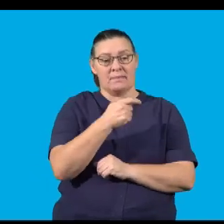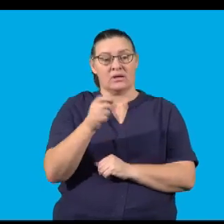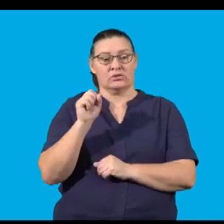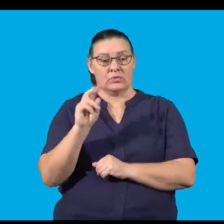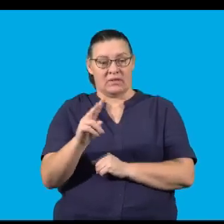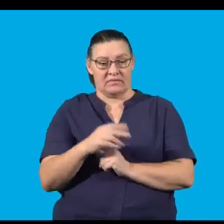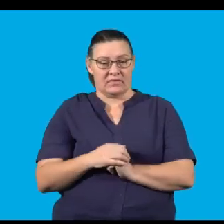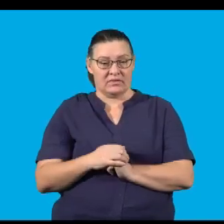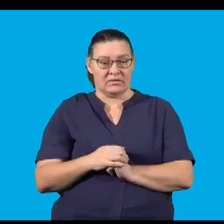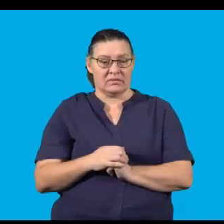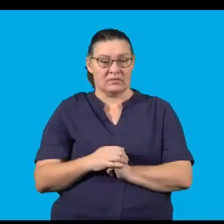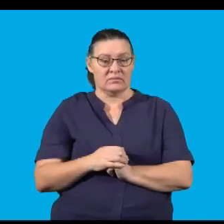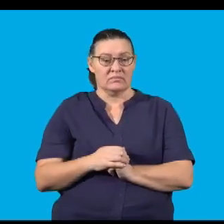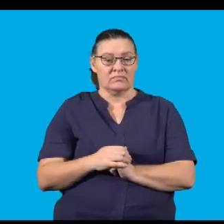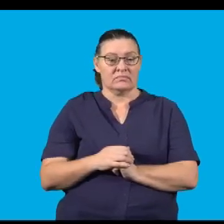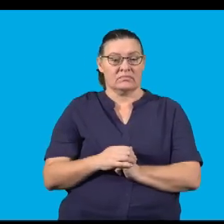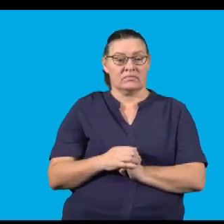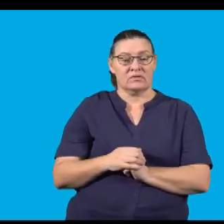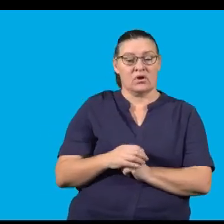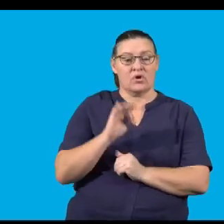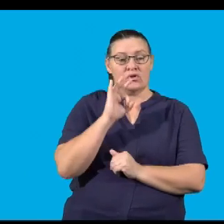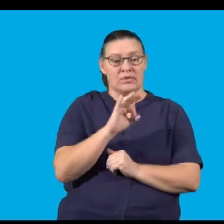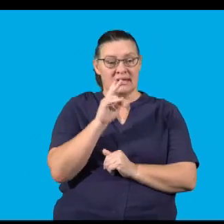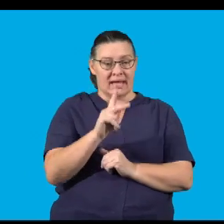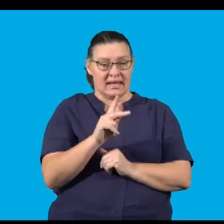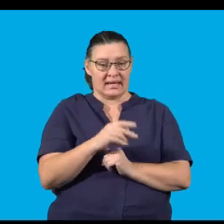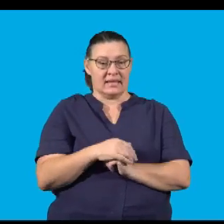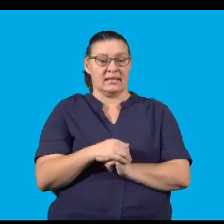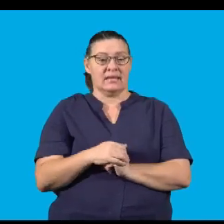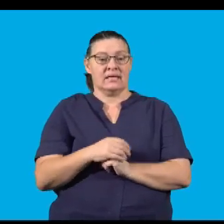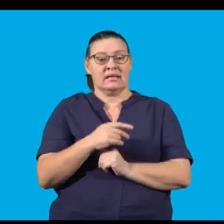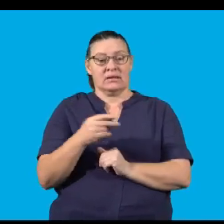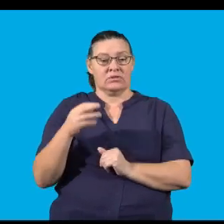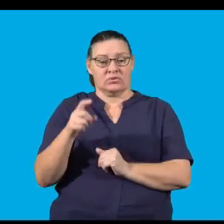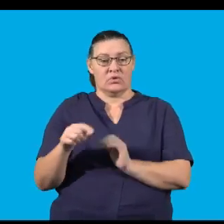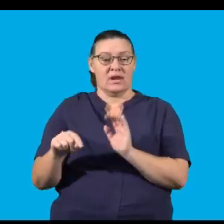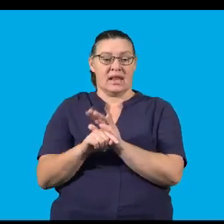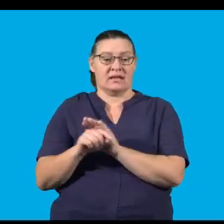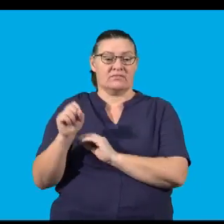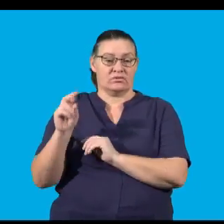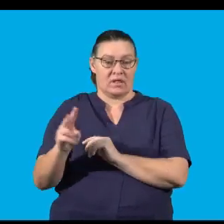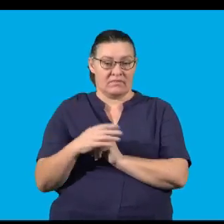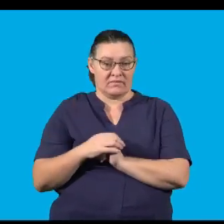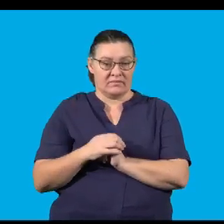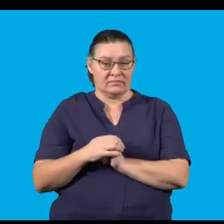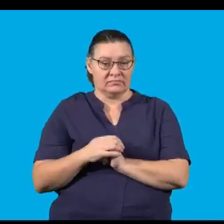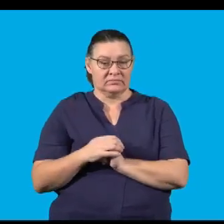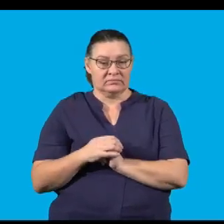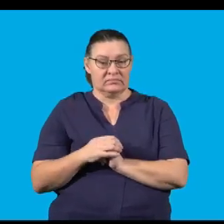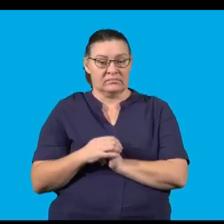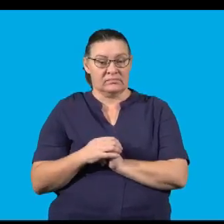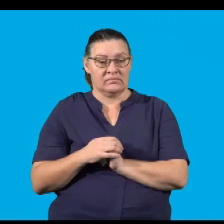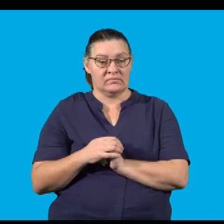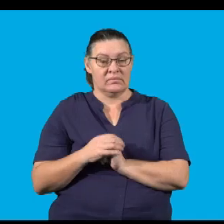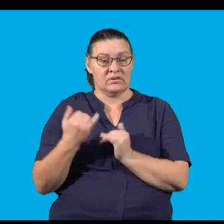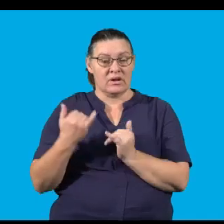12. 4k minus k is 3k, which is equal to negative 12. Divide both sides by